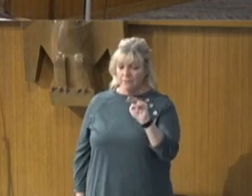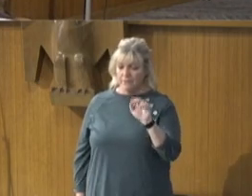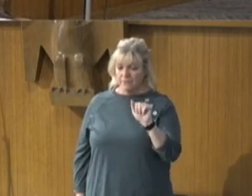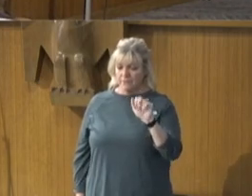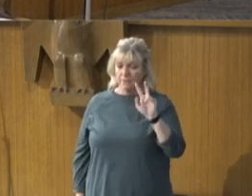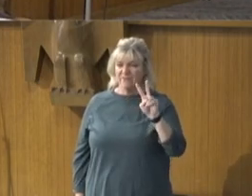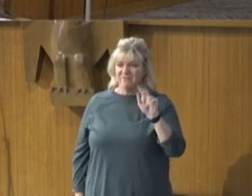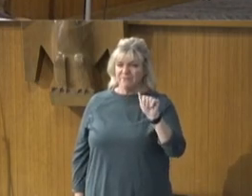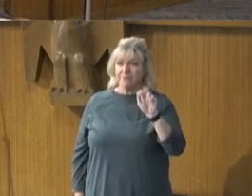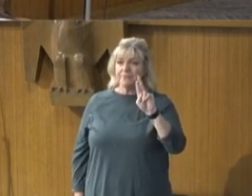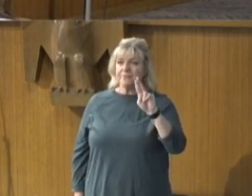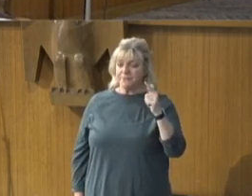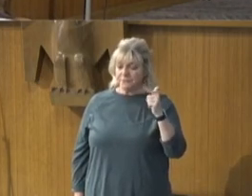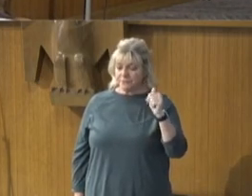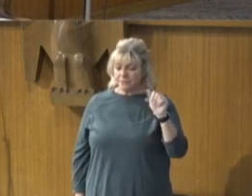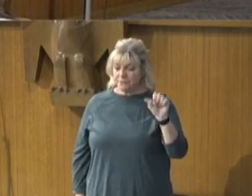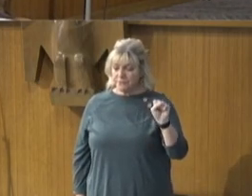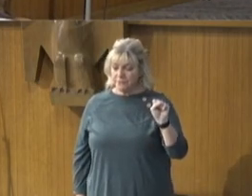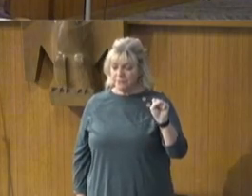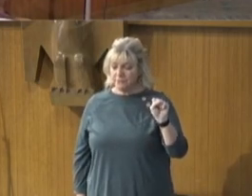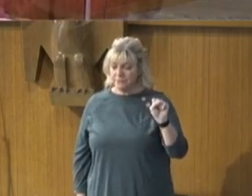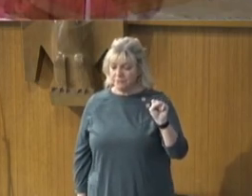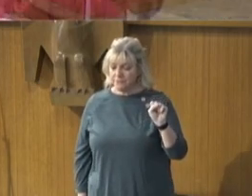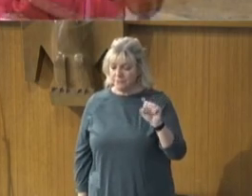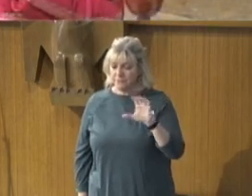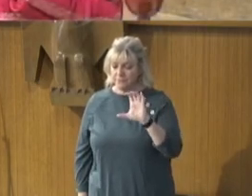Nina Vargas.